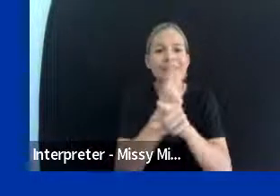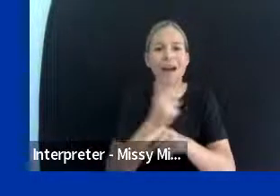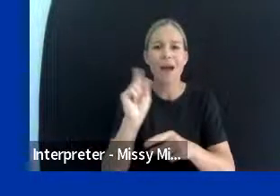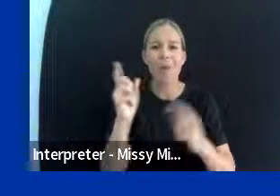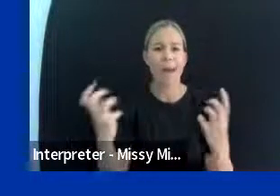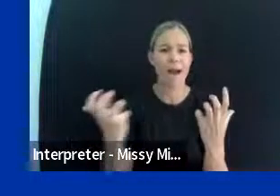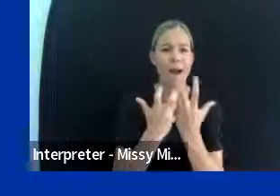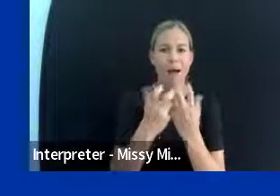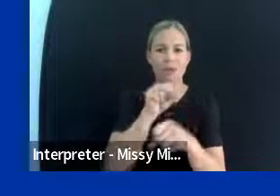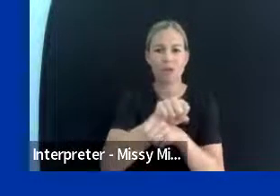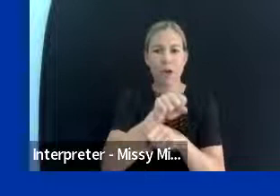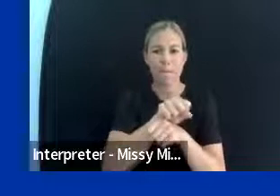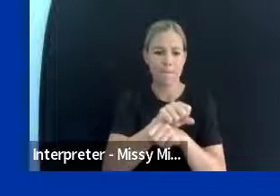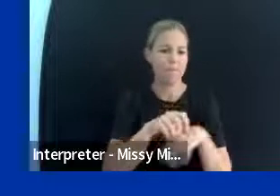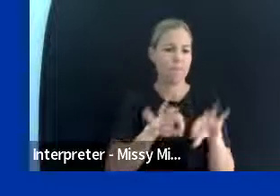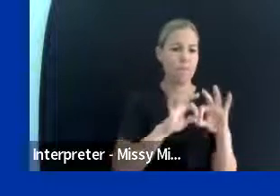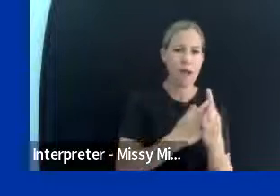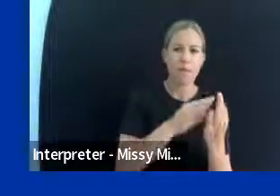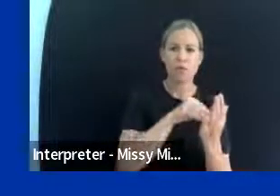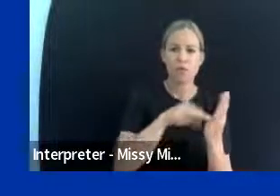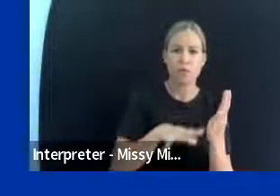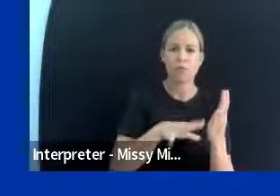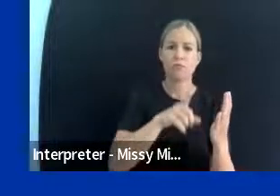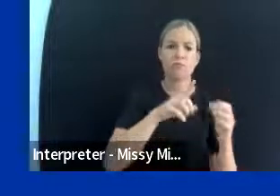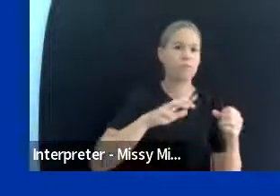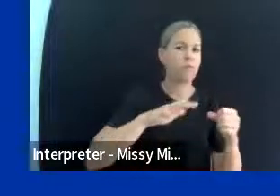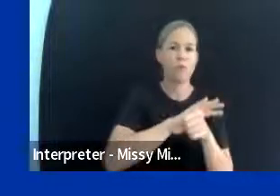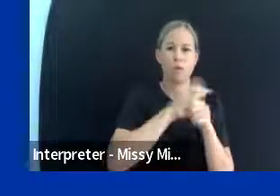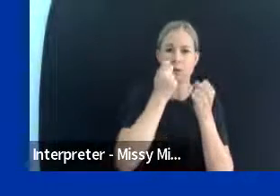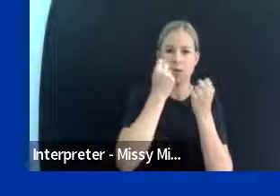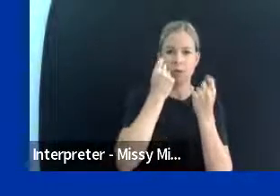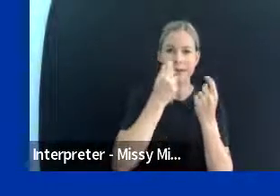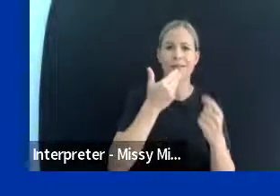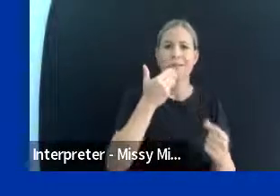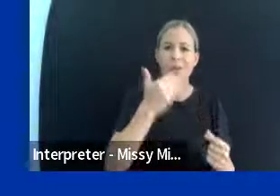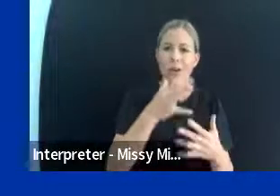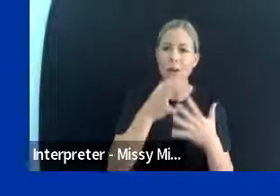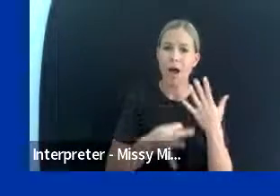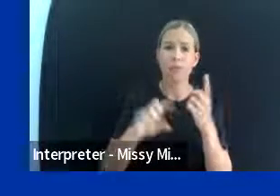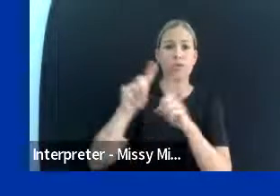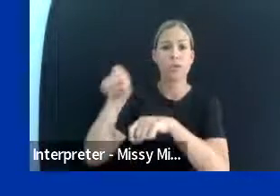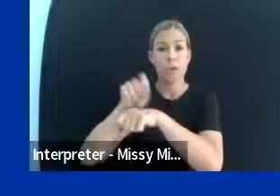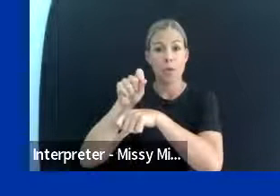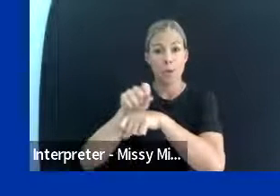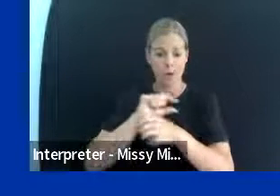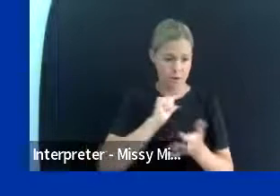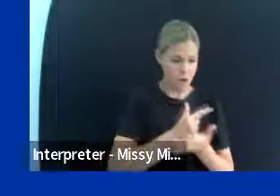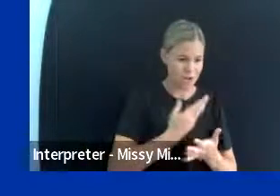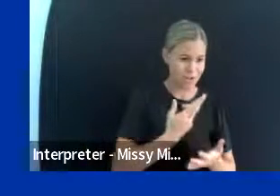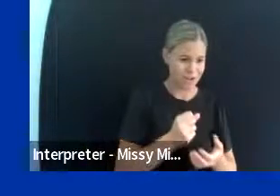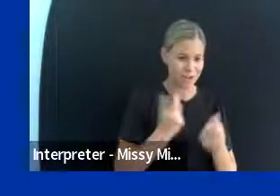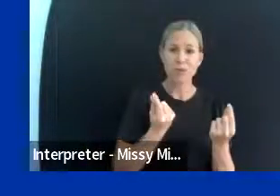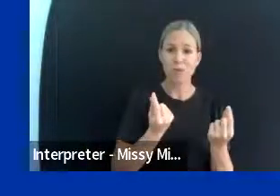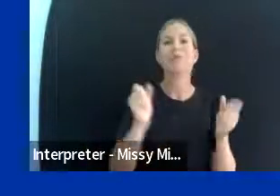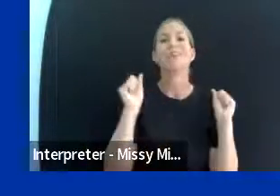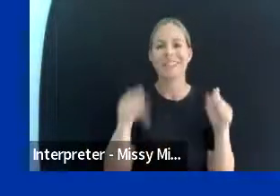and families and students understand that this is a viable and a good option of what can come next after school life.